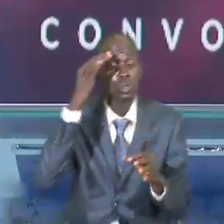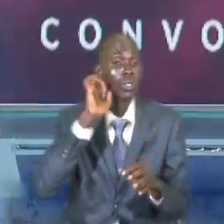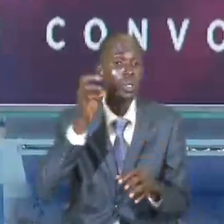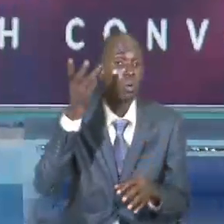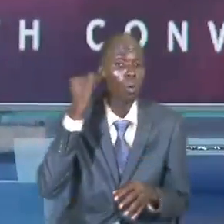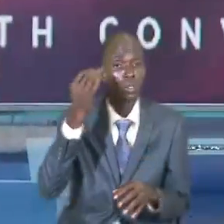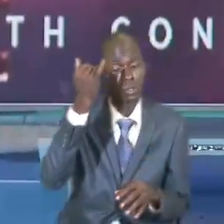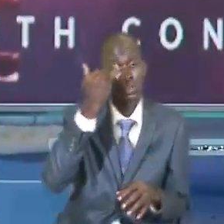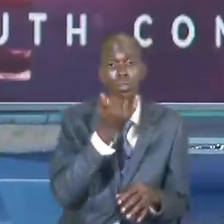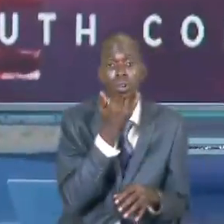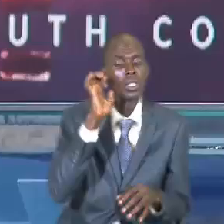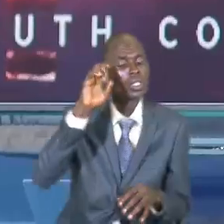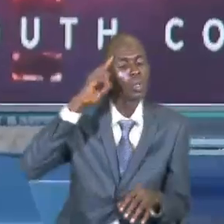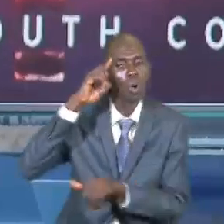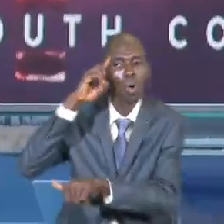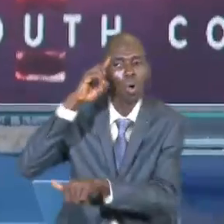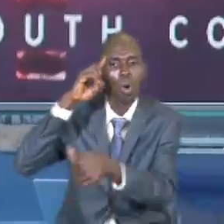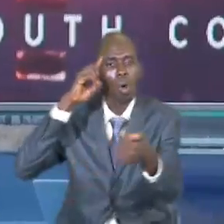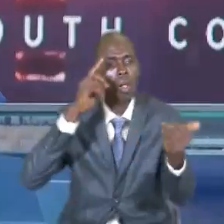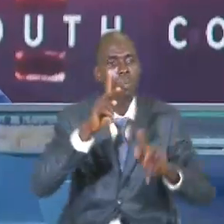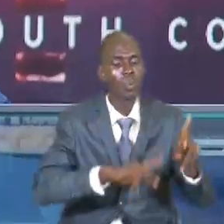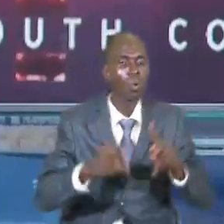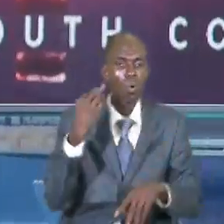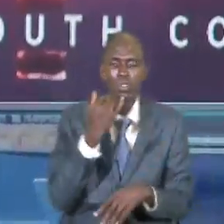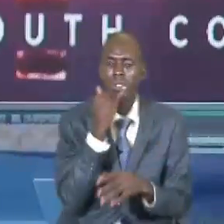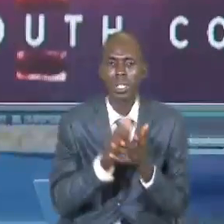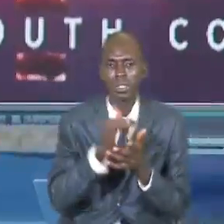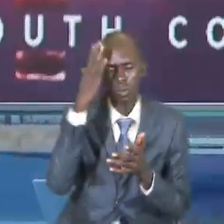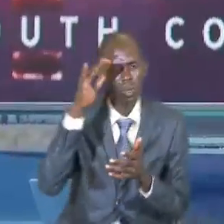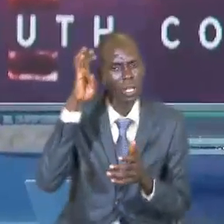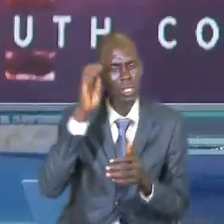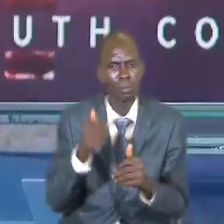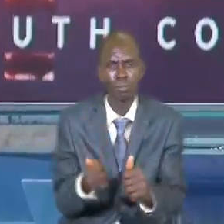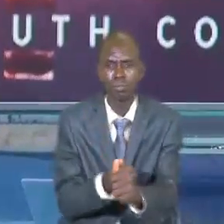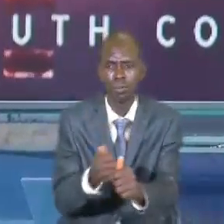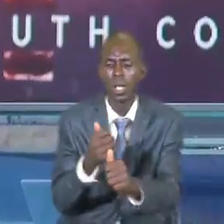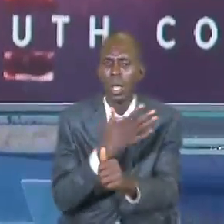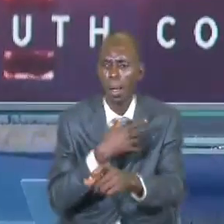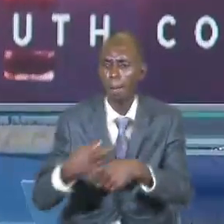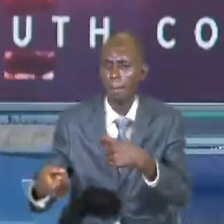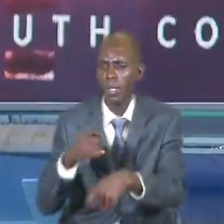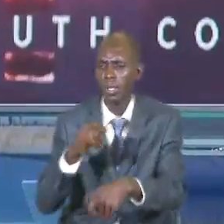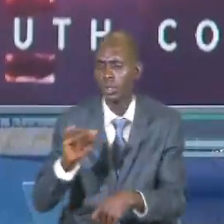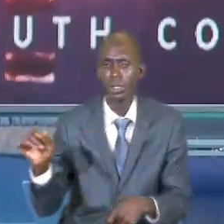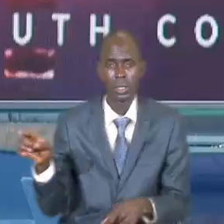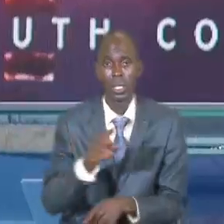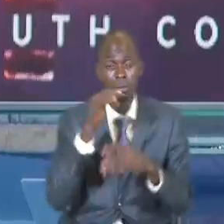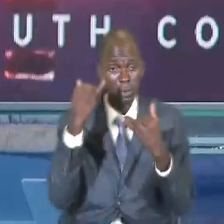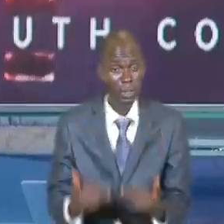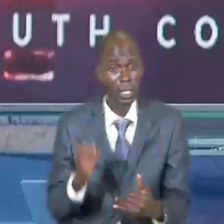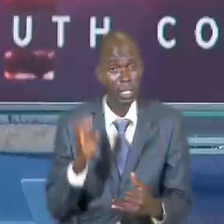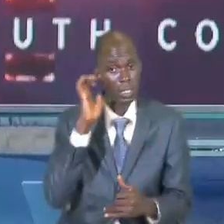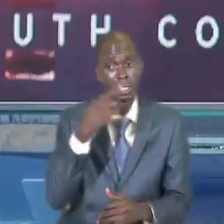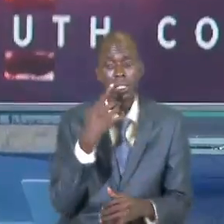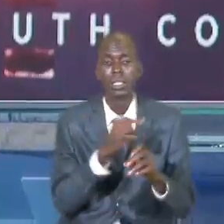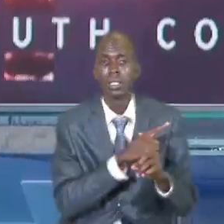And therefore he was pursuing them and persecuting them. But he said, now the Lord gave me instruction.